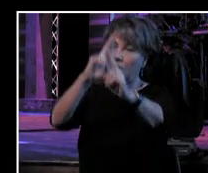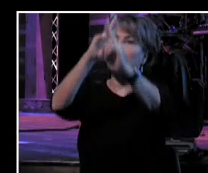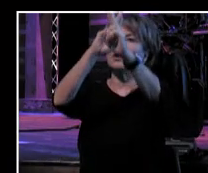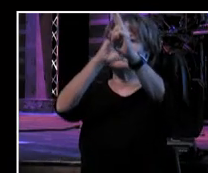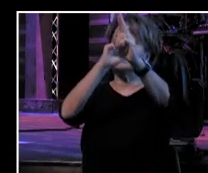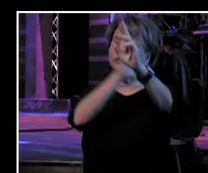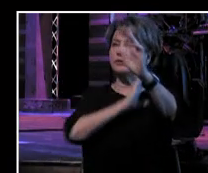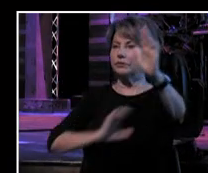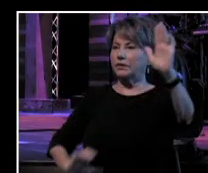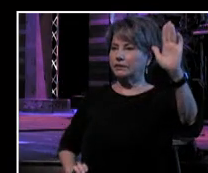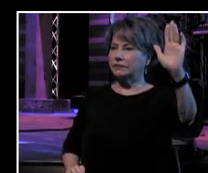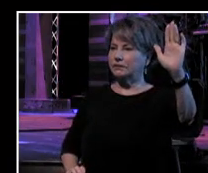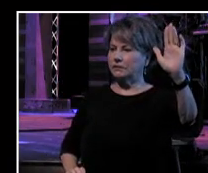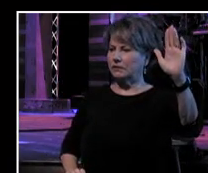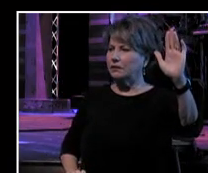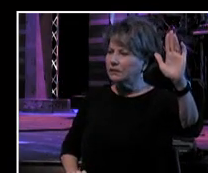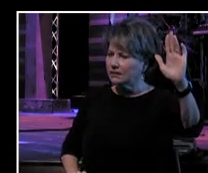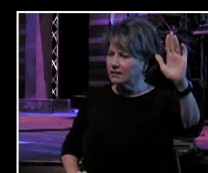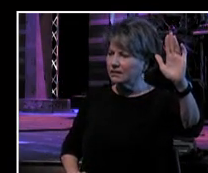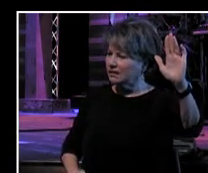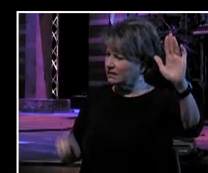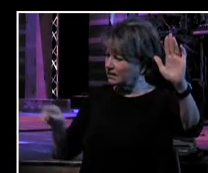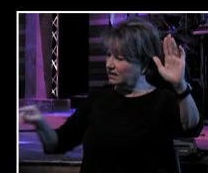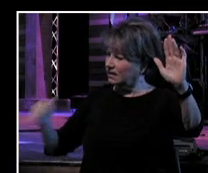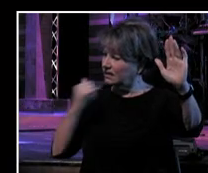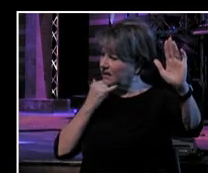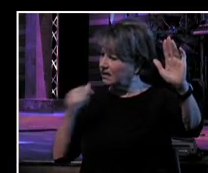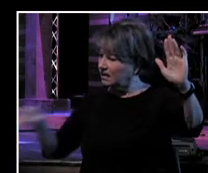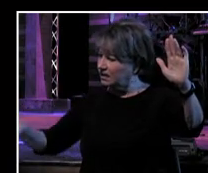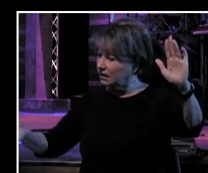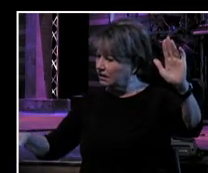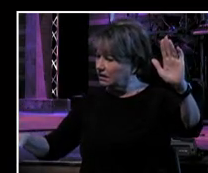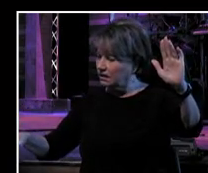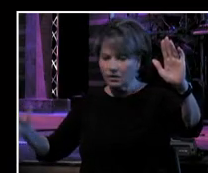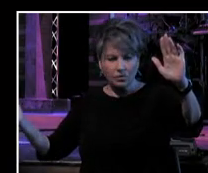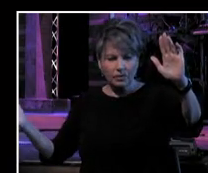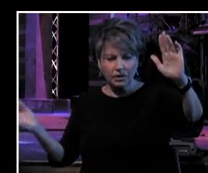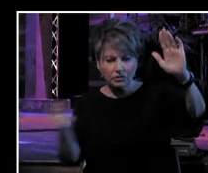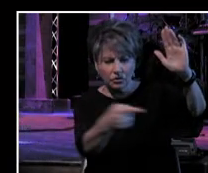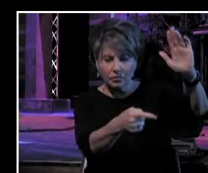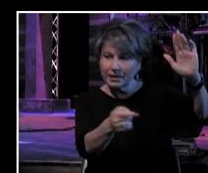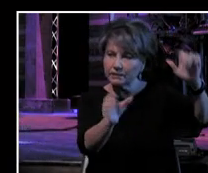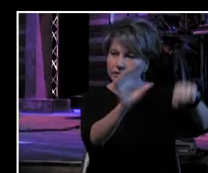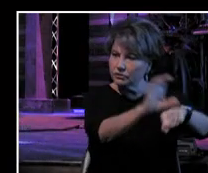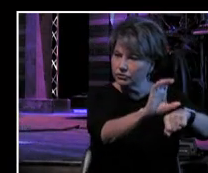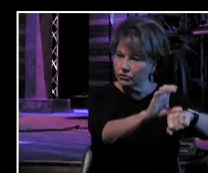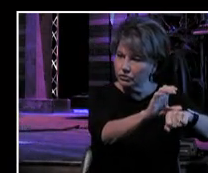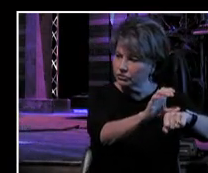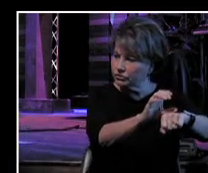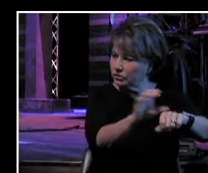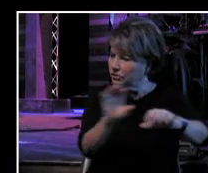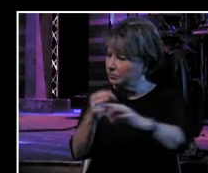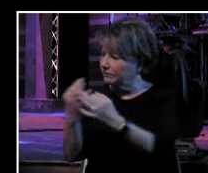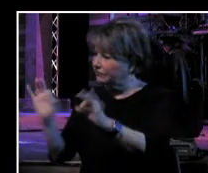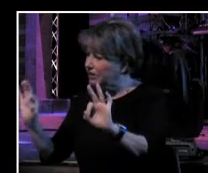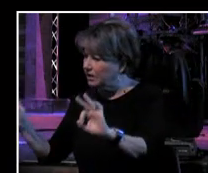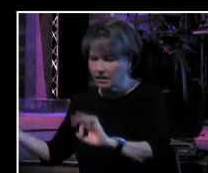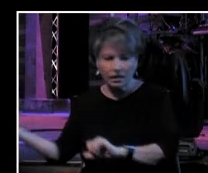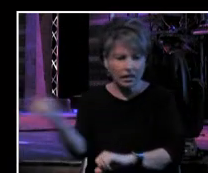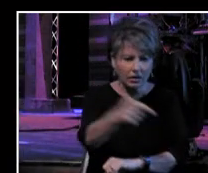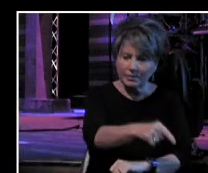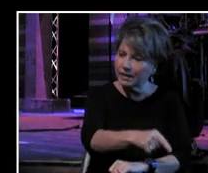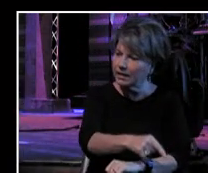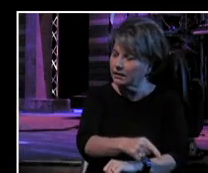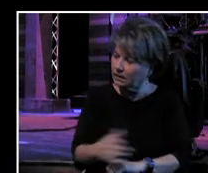that. Because they wanted him, we want you back. We want you back here. You're our pastor. You started this